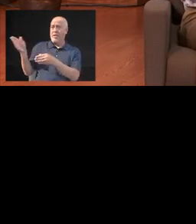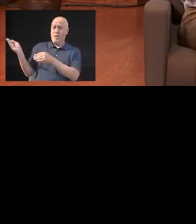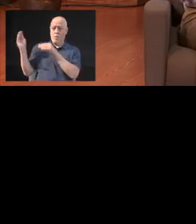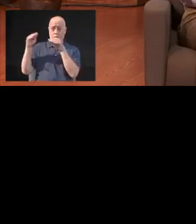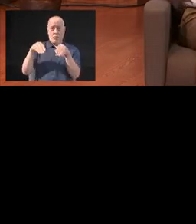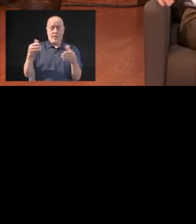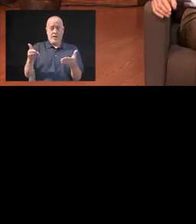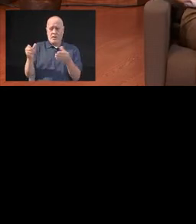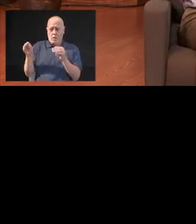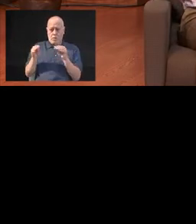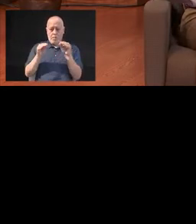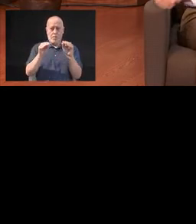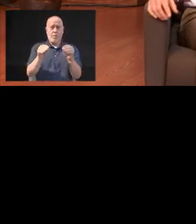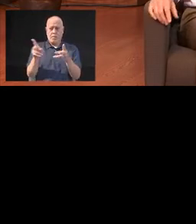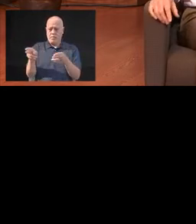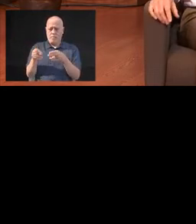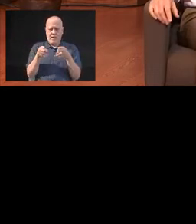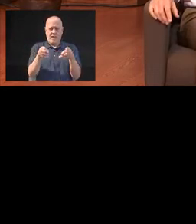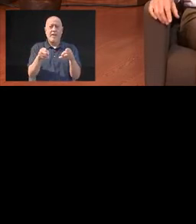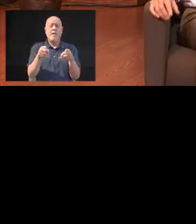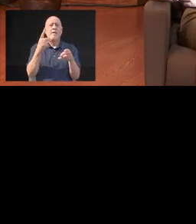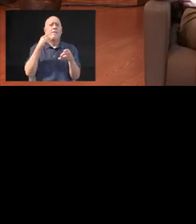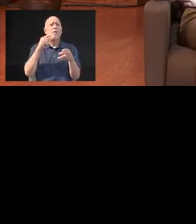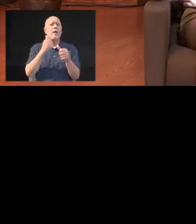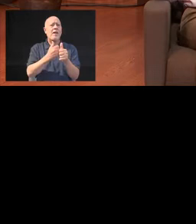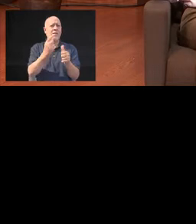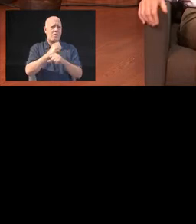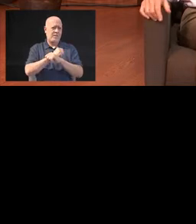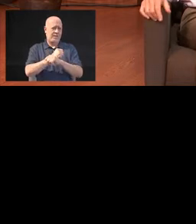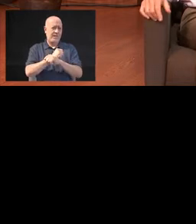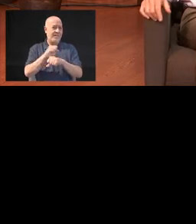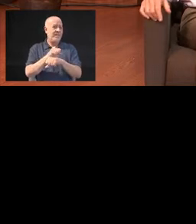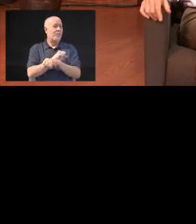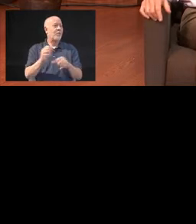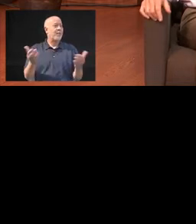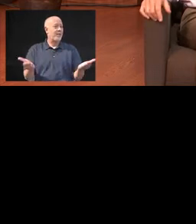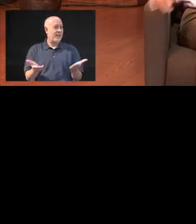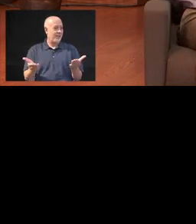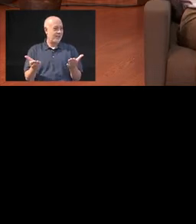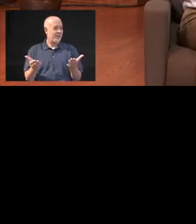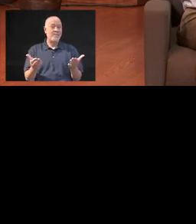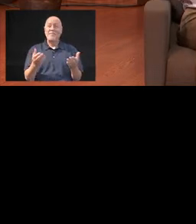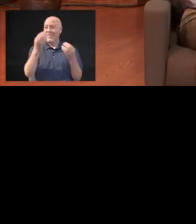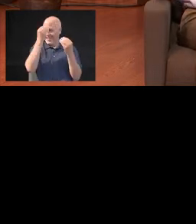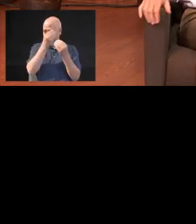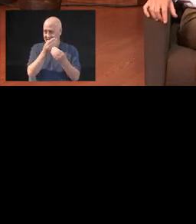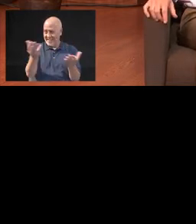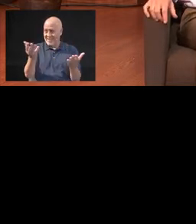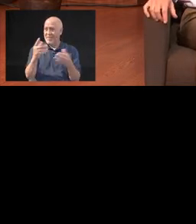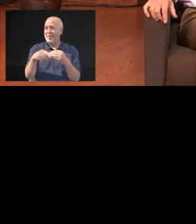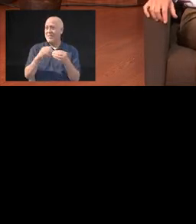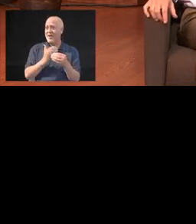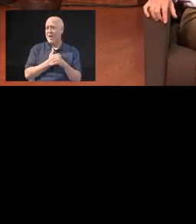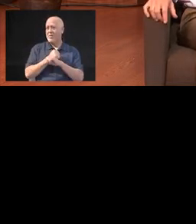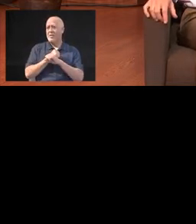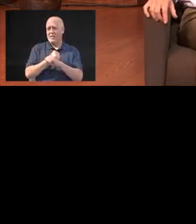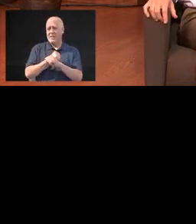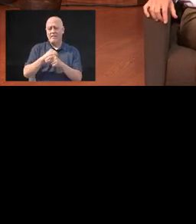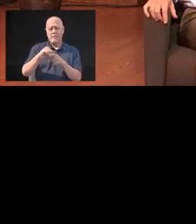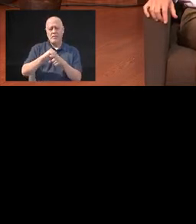in and edit into the service. We do that for everyone's safety that is working here to put this together. And just want to let you know about our safe